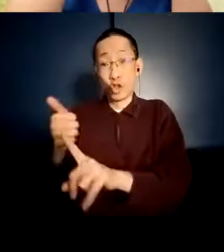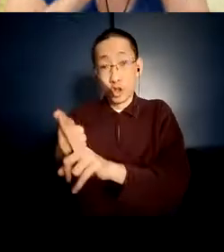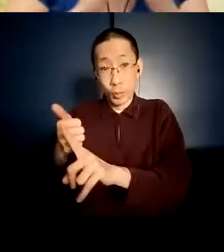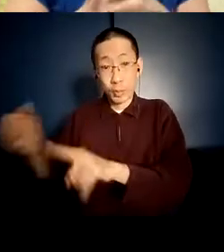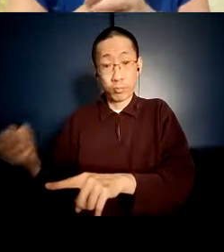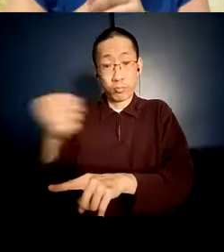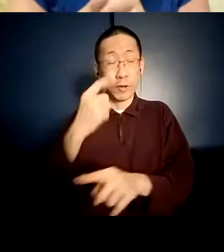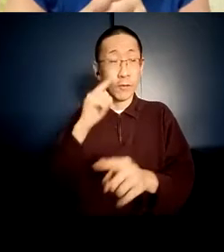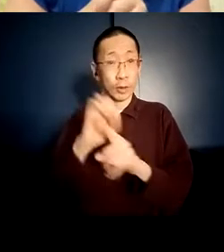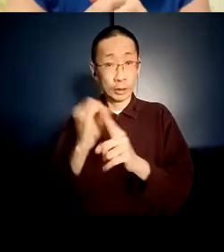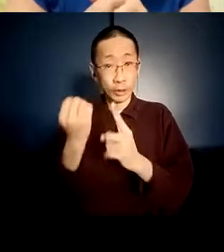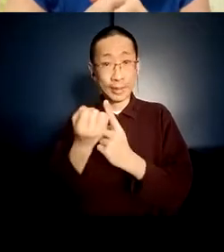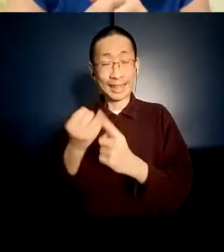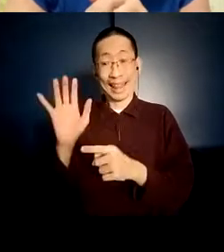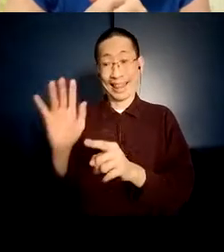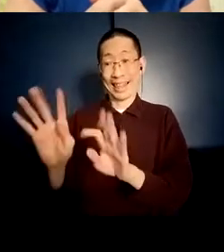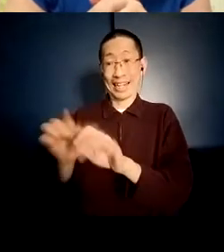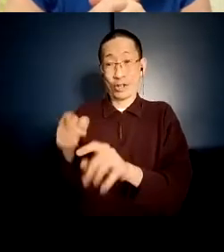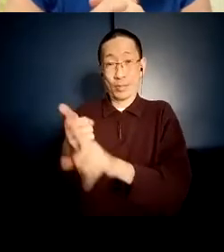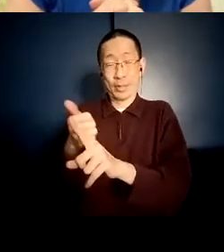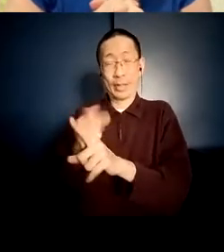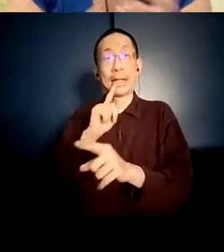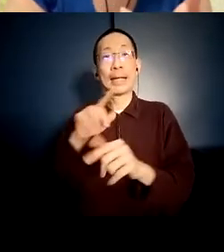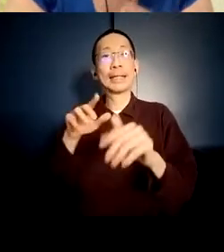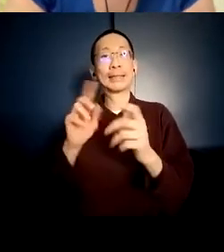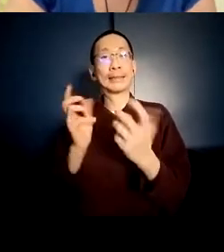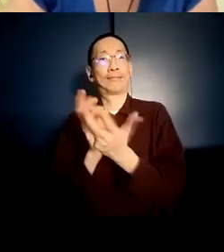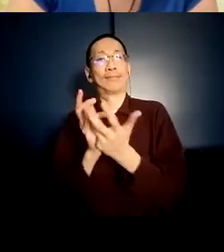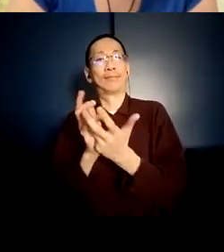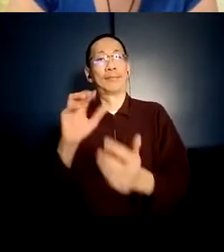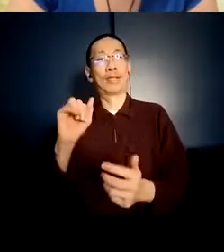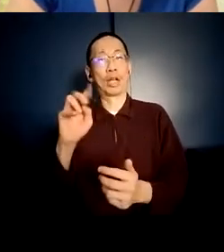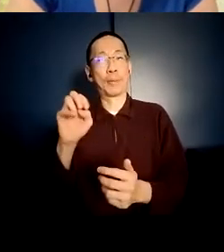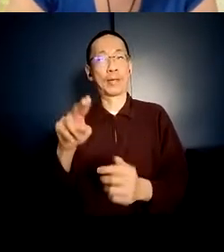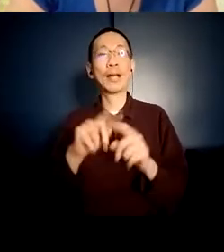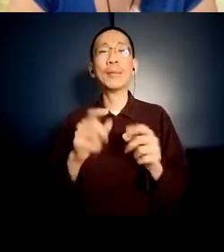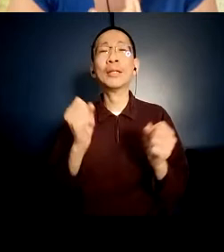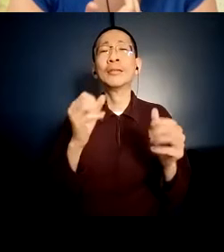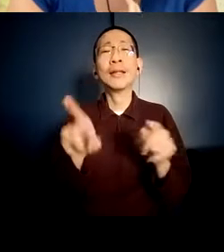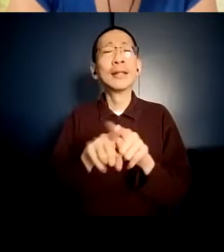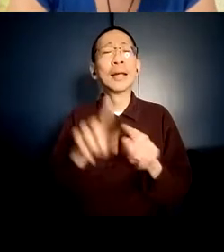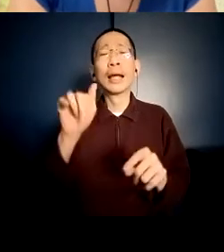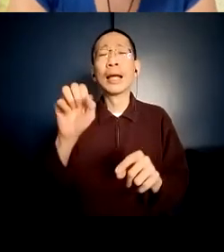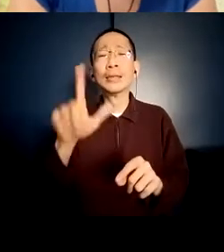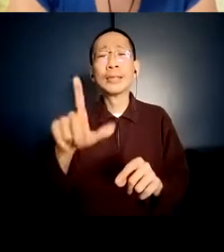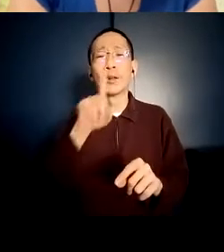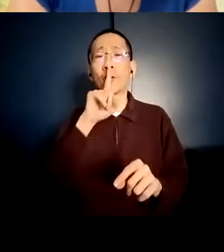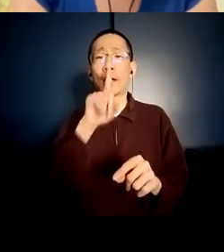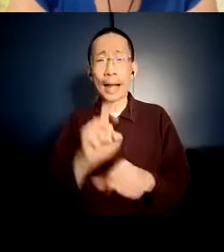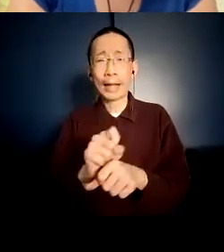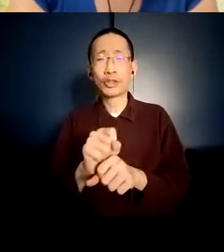that interpreter is an accommodation. But sign languages like ASL are actual